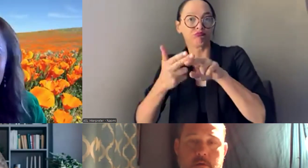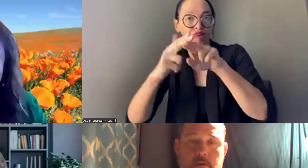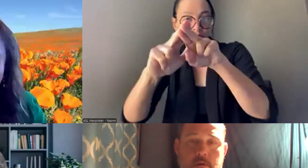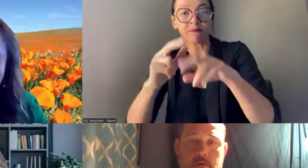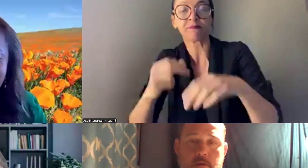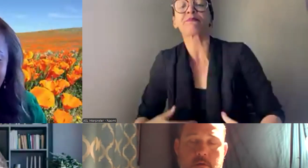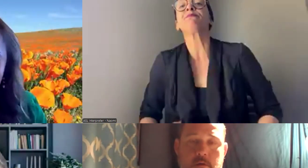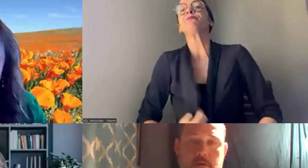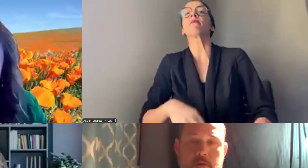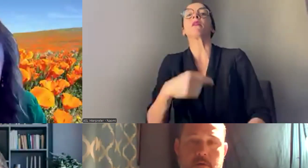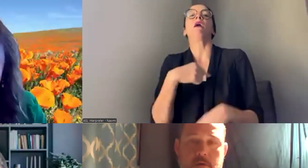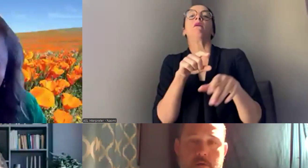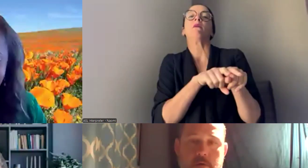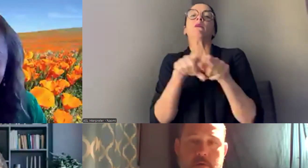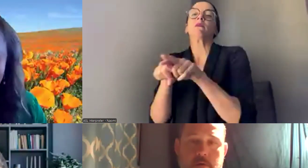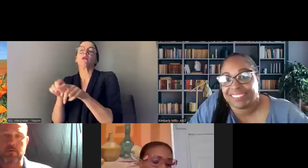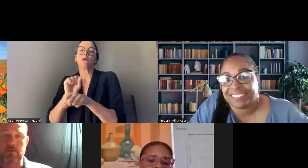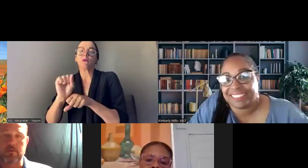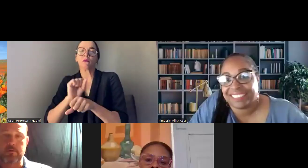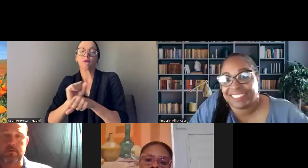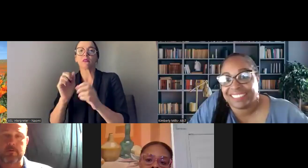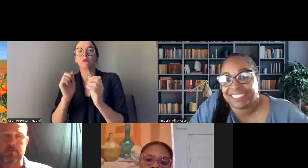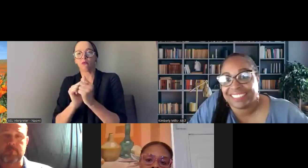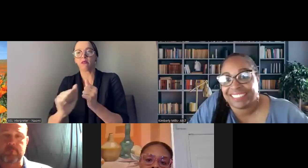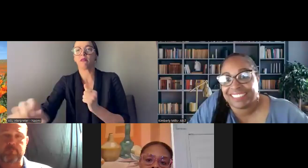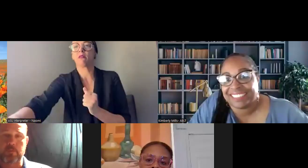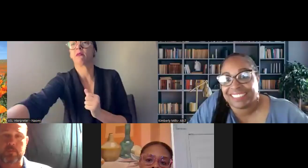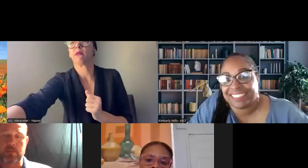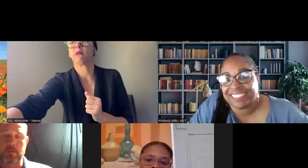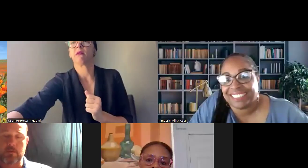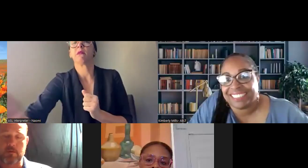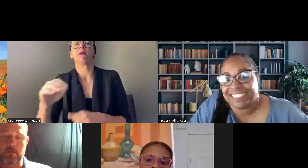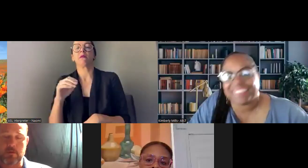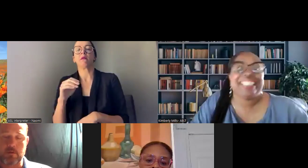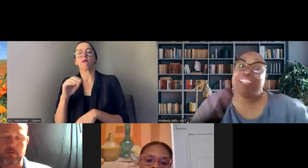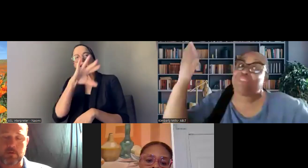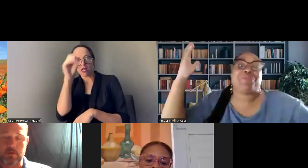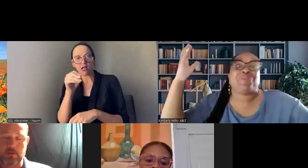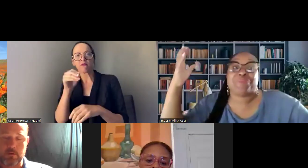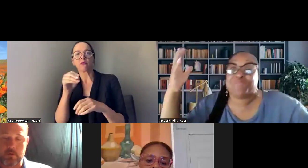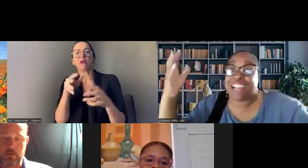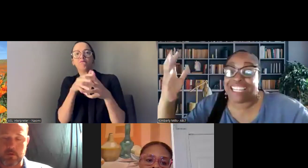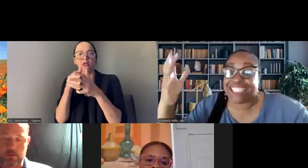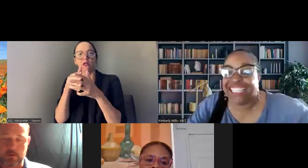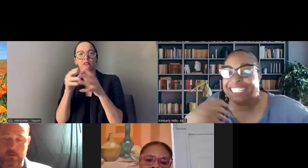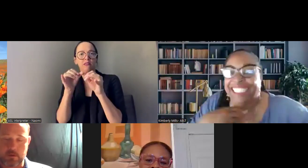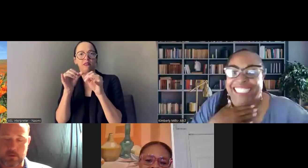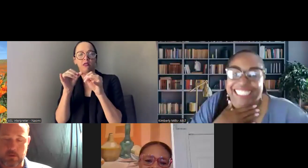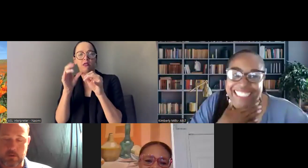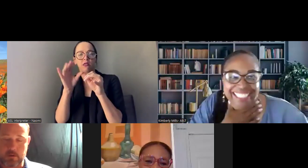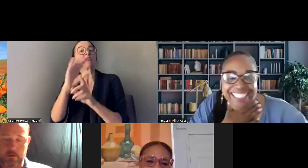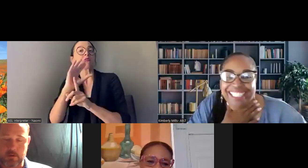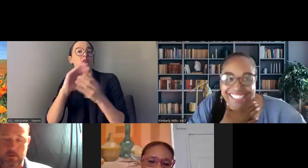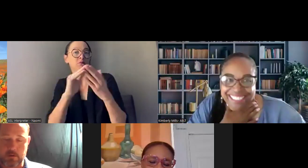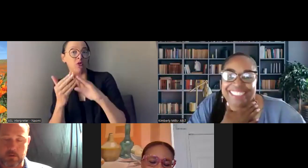report. And the title of it was "We Ain't Crazy, We're Just Dealing with the Crazy System." And it was